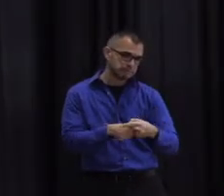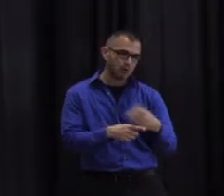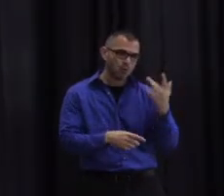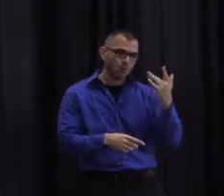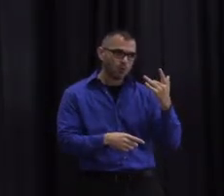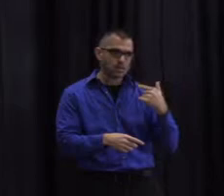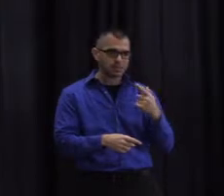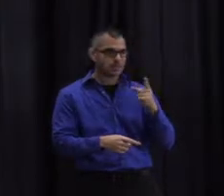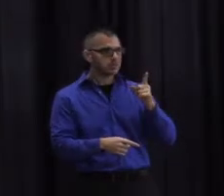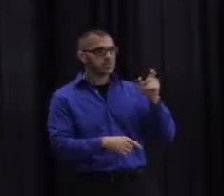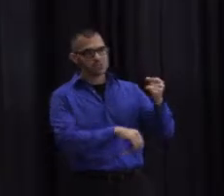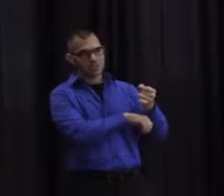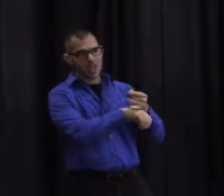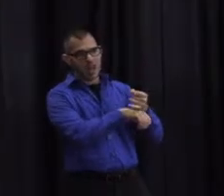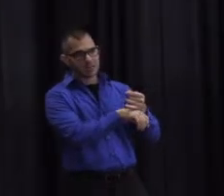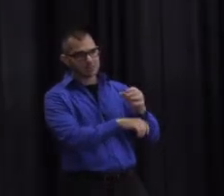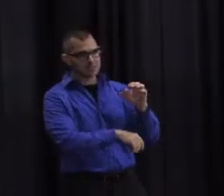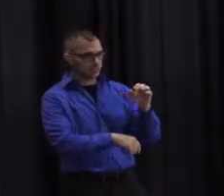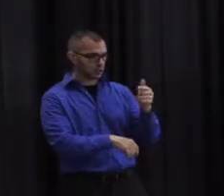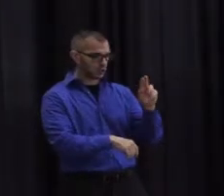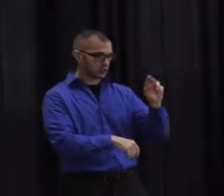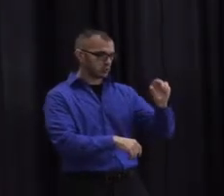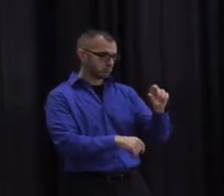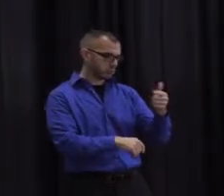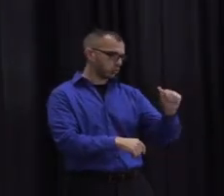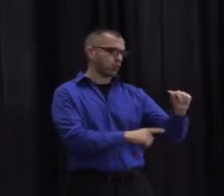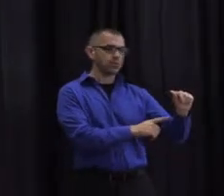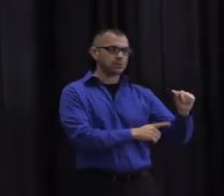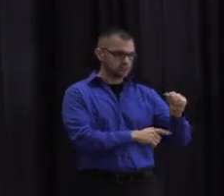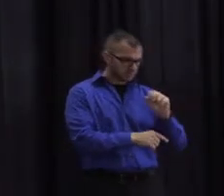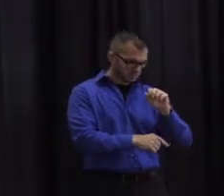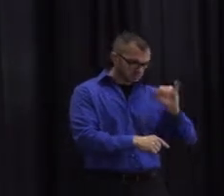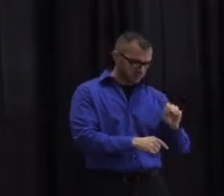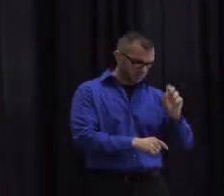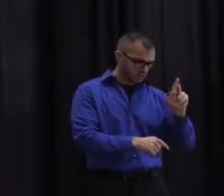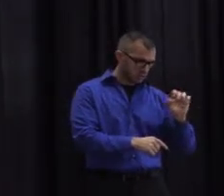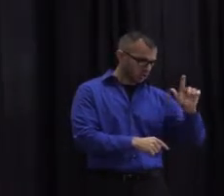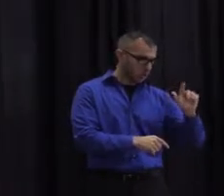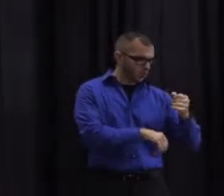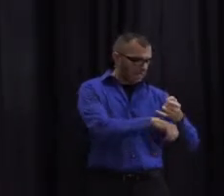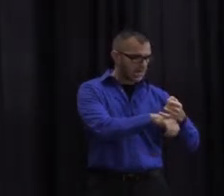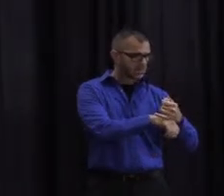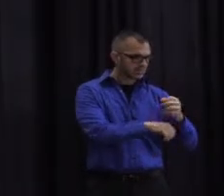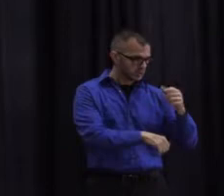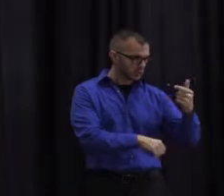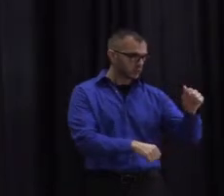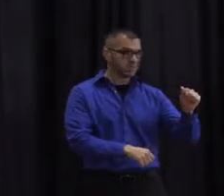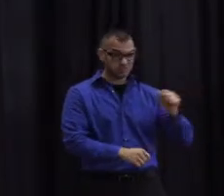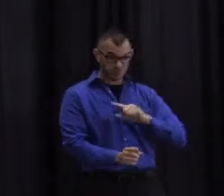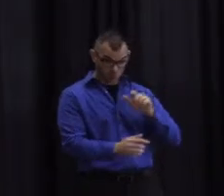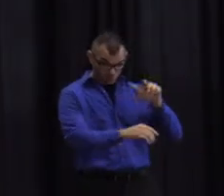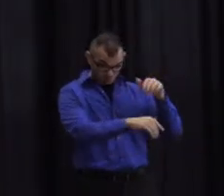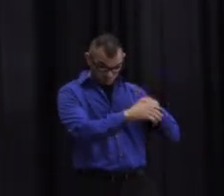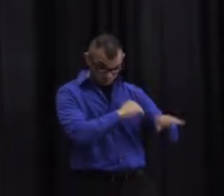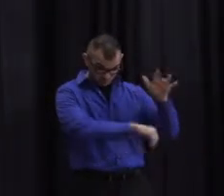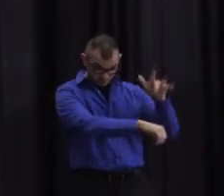in Jekyll Island, Georgia. And if you've ever been to Jekyll Island, Georgia, anyone going